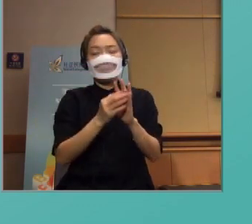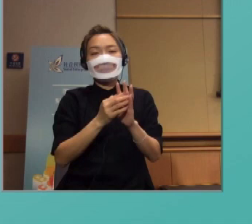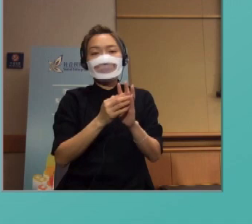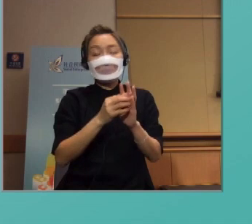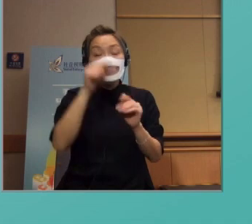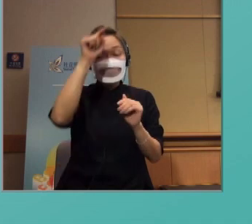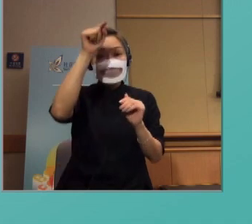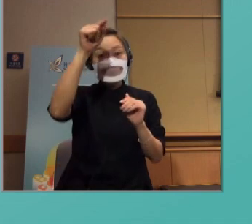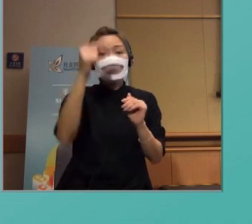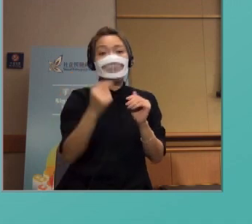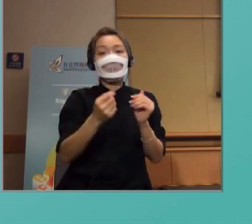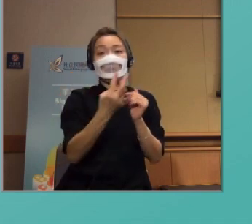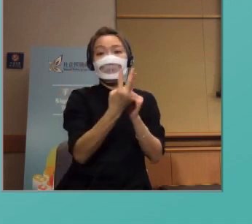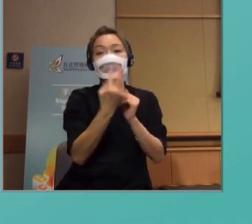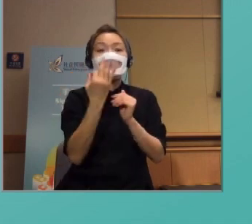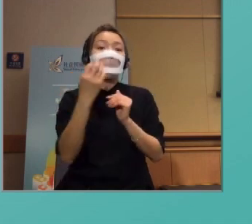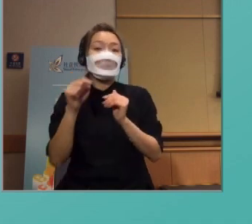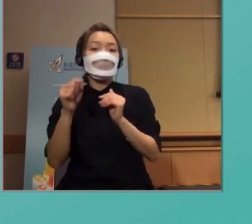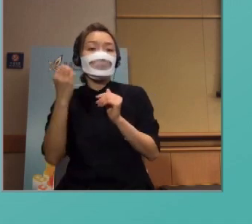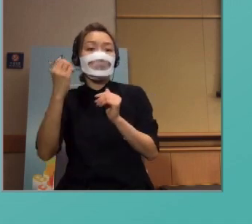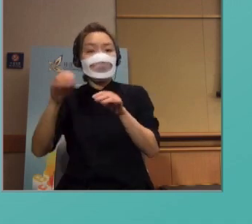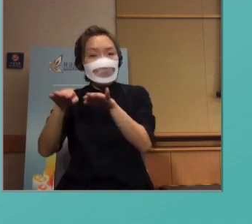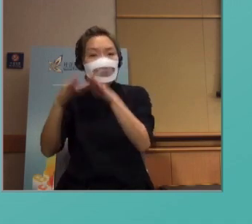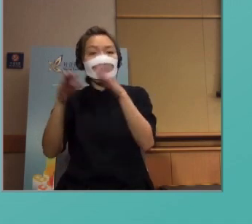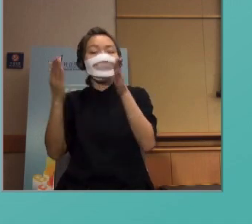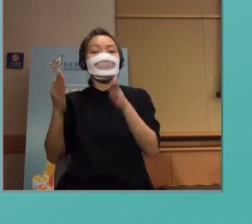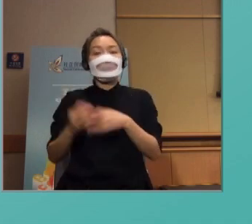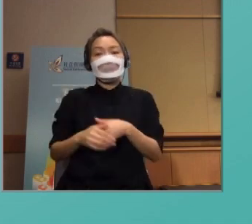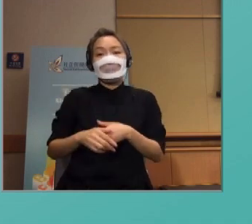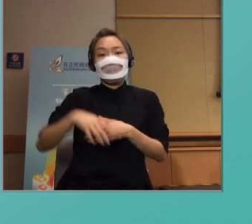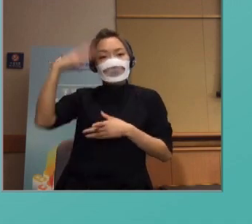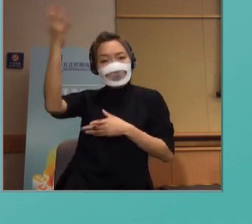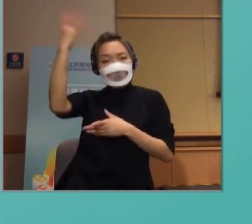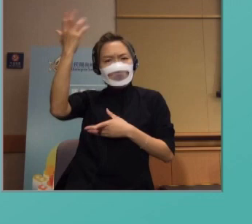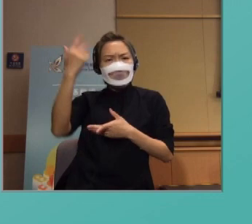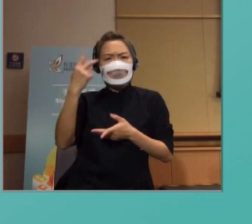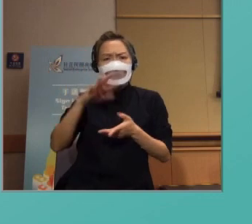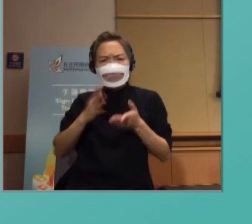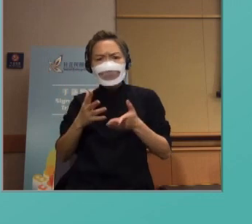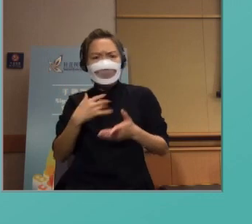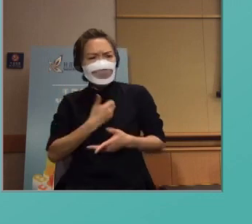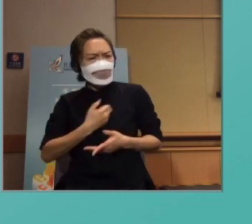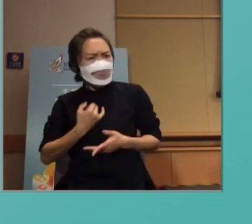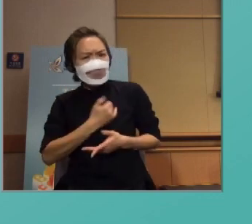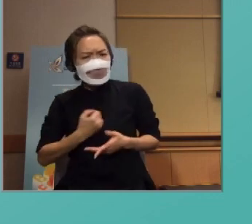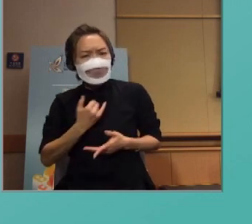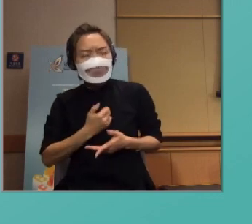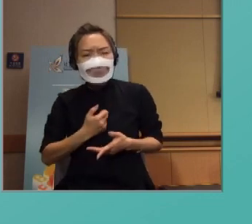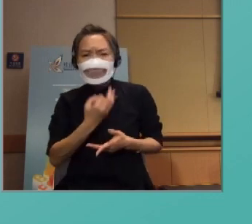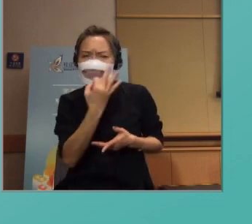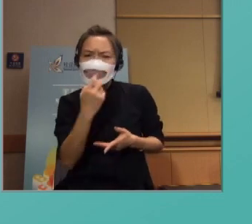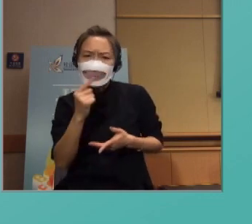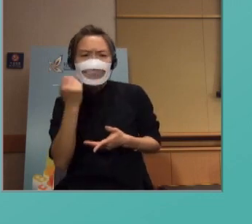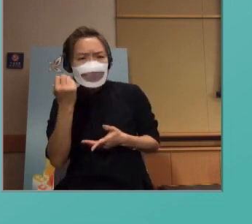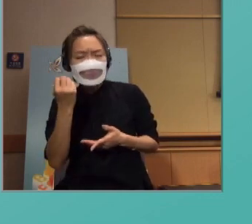contestation. There's this contestation between those who support and believe in Web 3.0 and those who don't. And also we